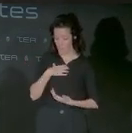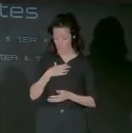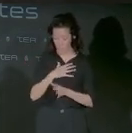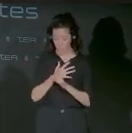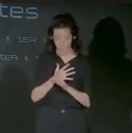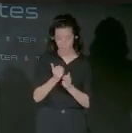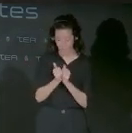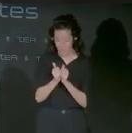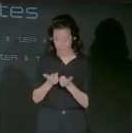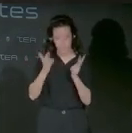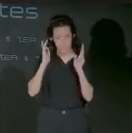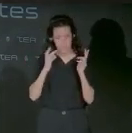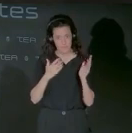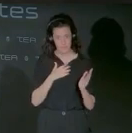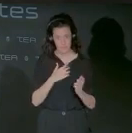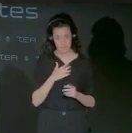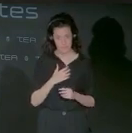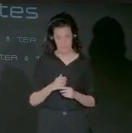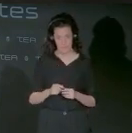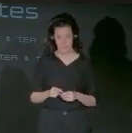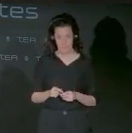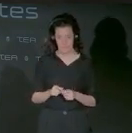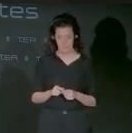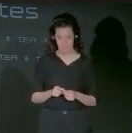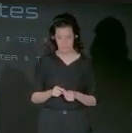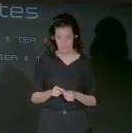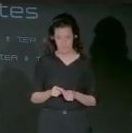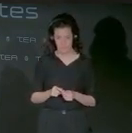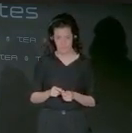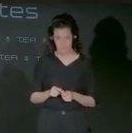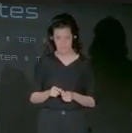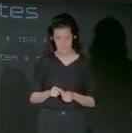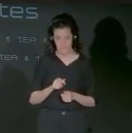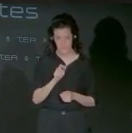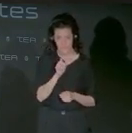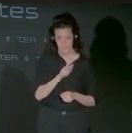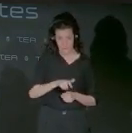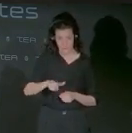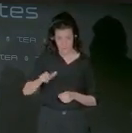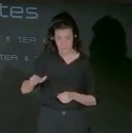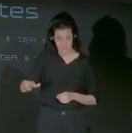examples. So people should be able to opt out of them at the very least.